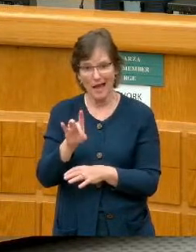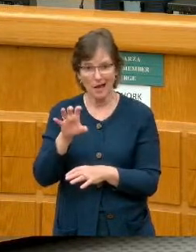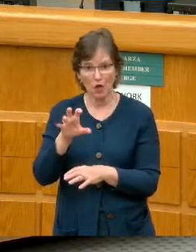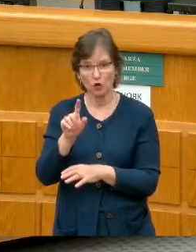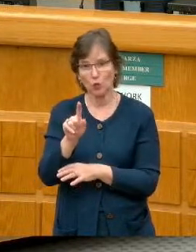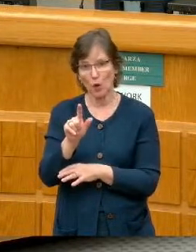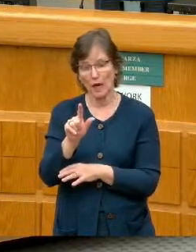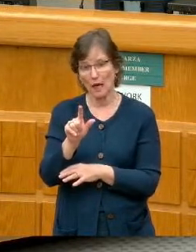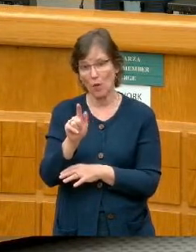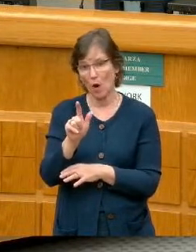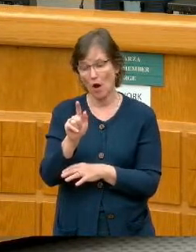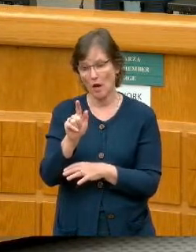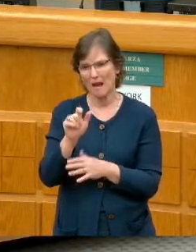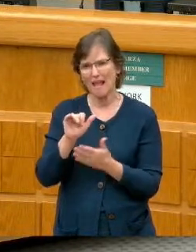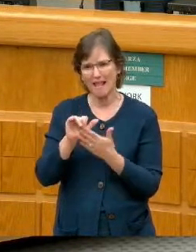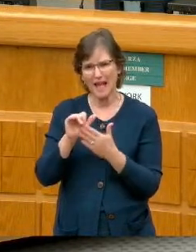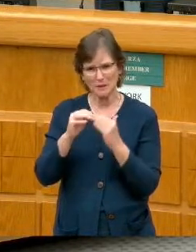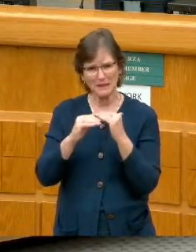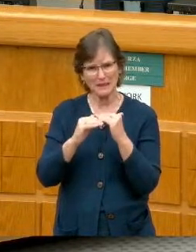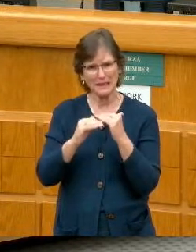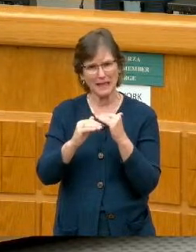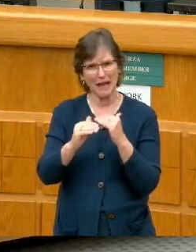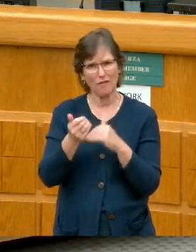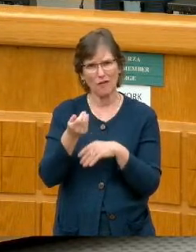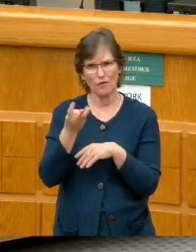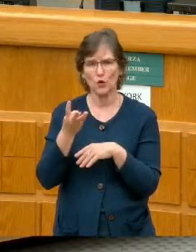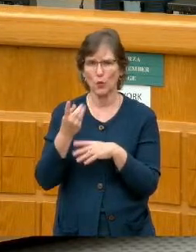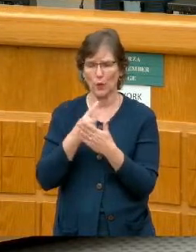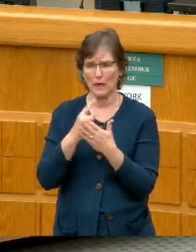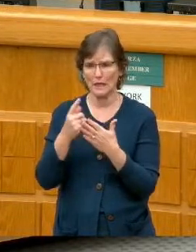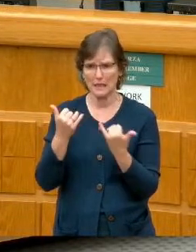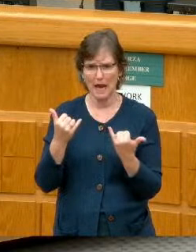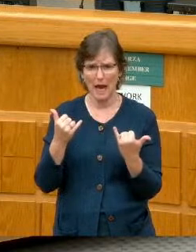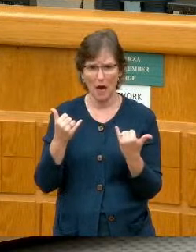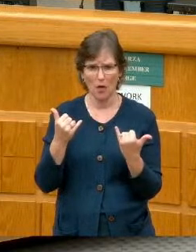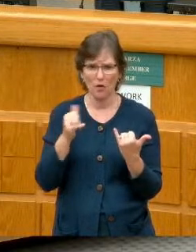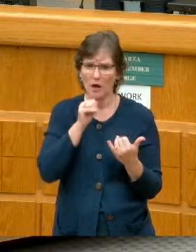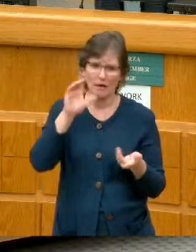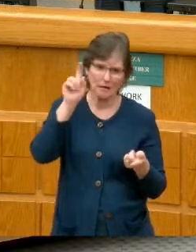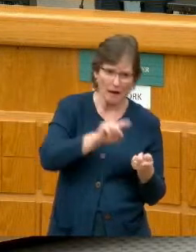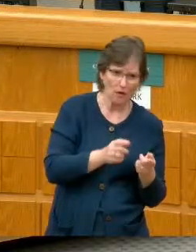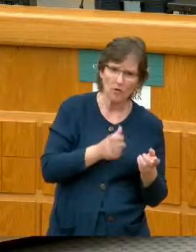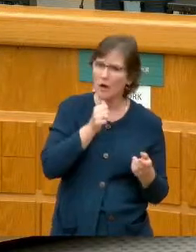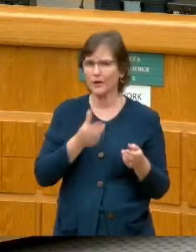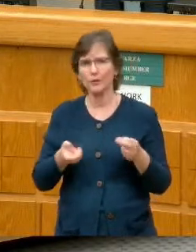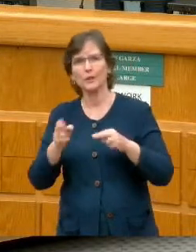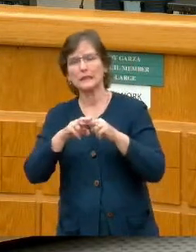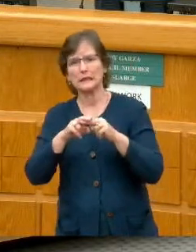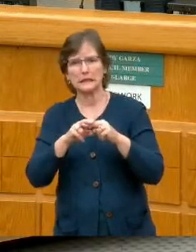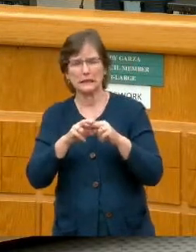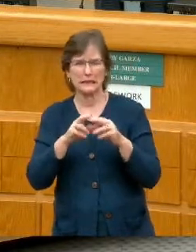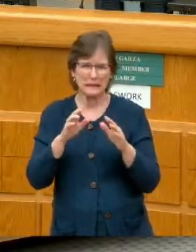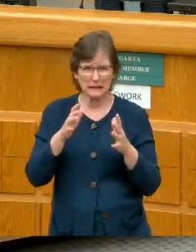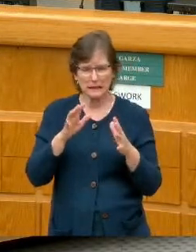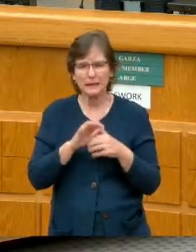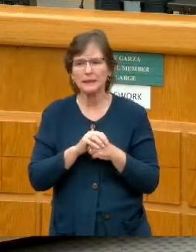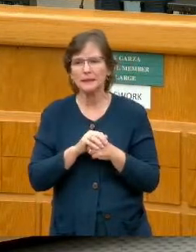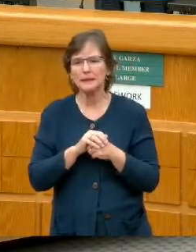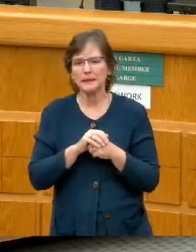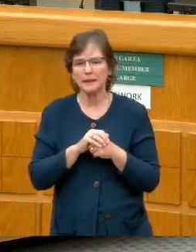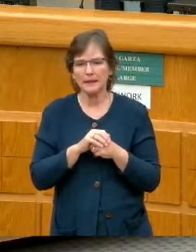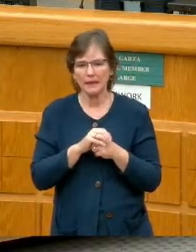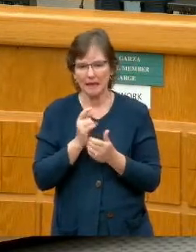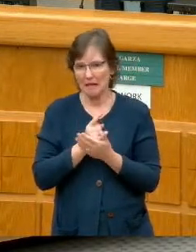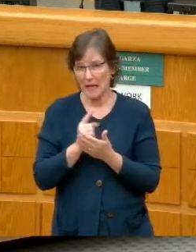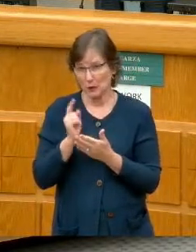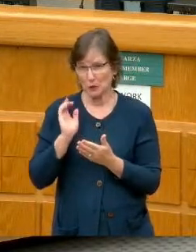holding fairly steady over the past several weeks at this point, maybe 2.5 weeks. There's an ever so slight decline. Last